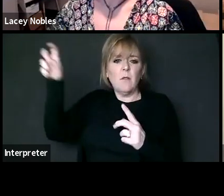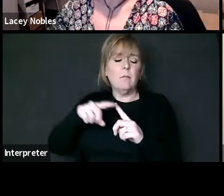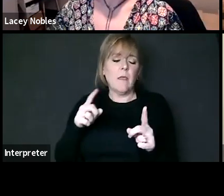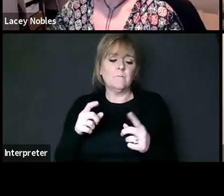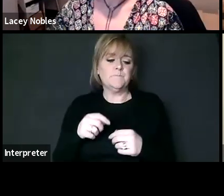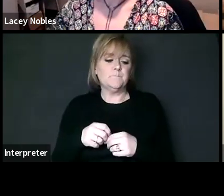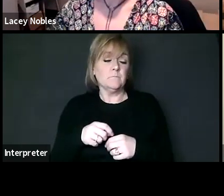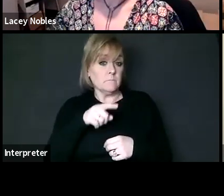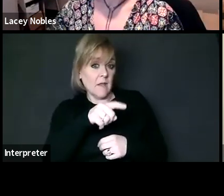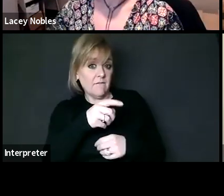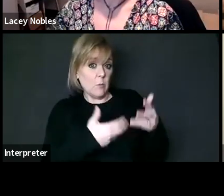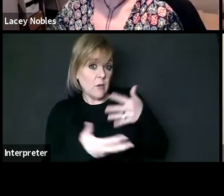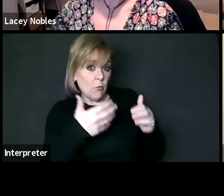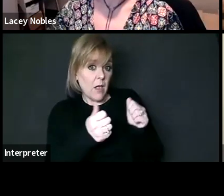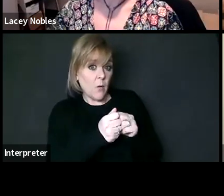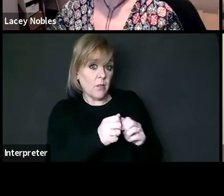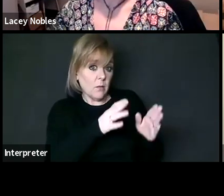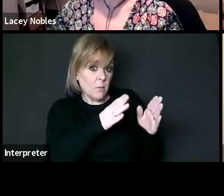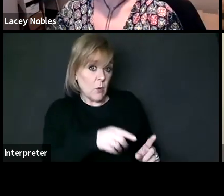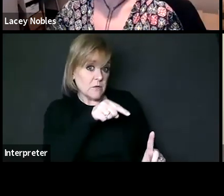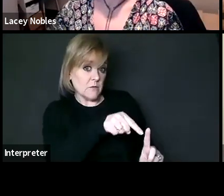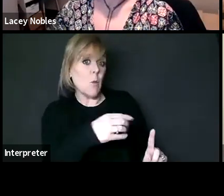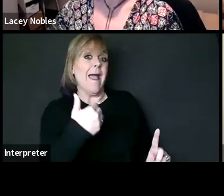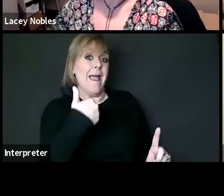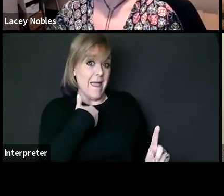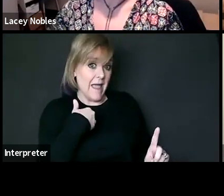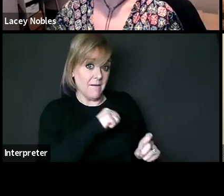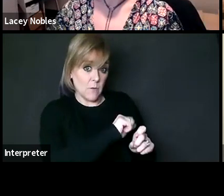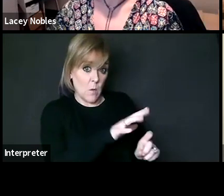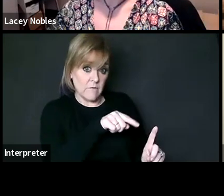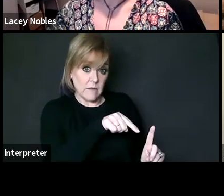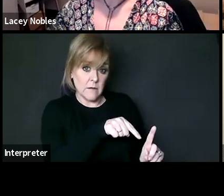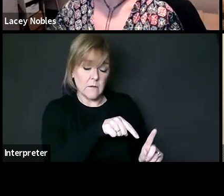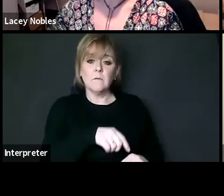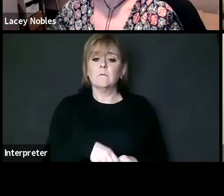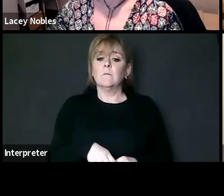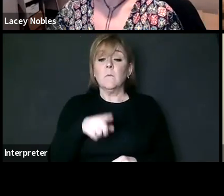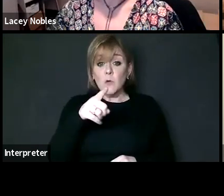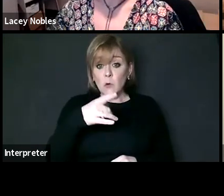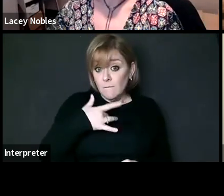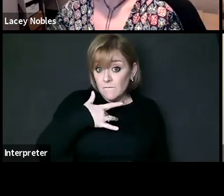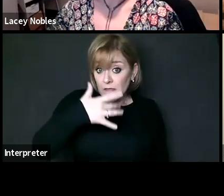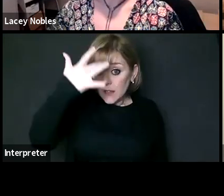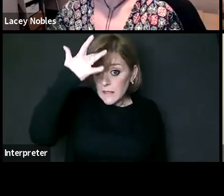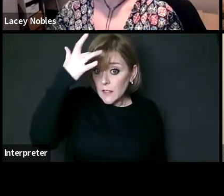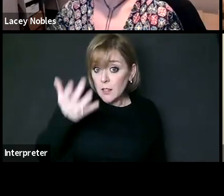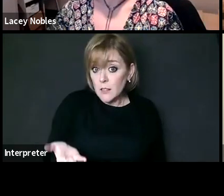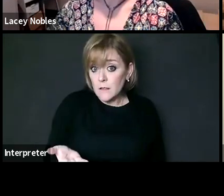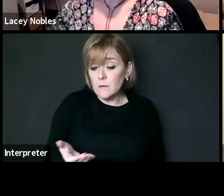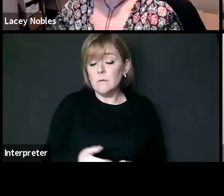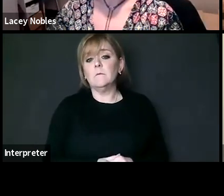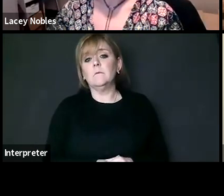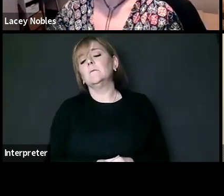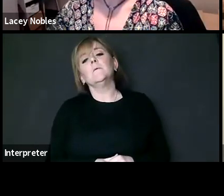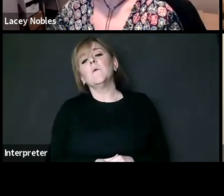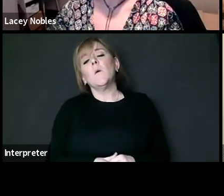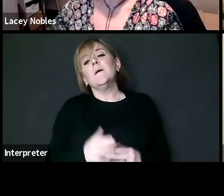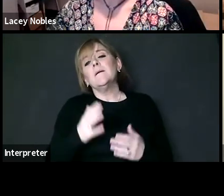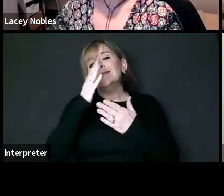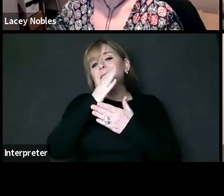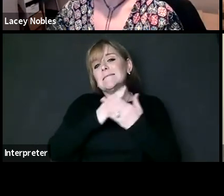with a known contact? Do you feel ill? Those sorts of things. And so we're dropping some of those barriers.